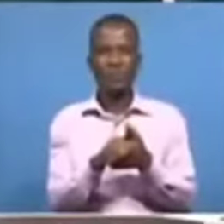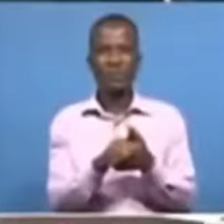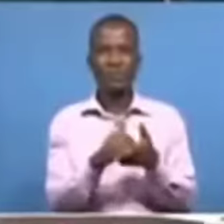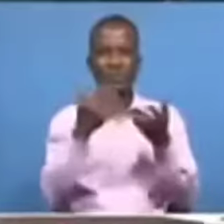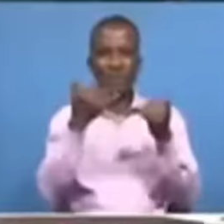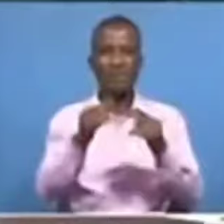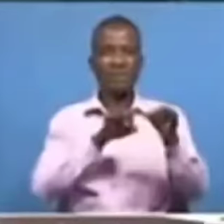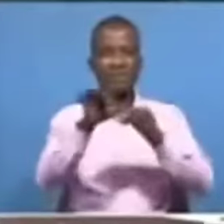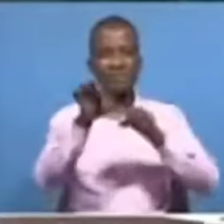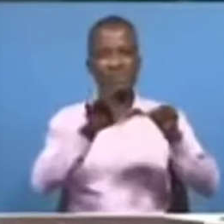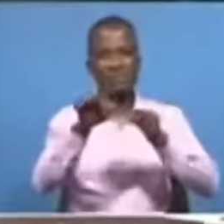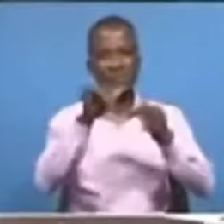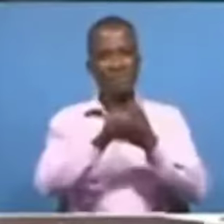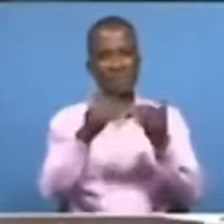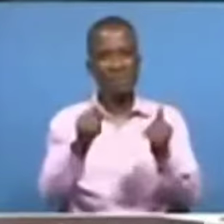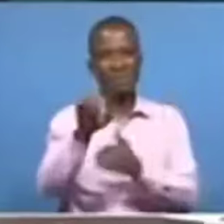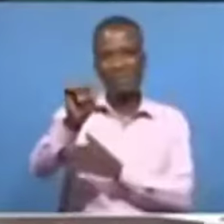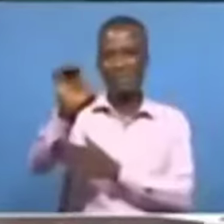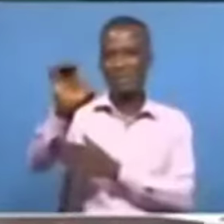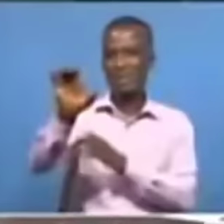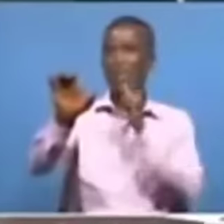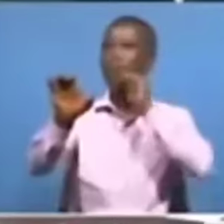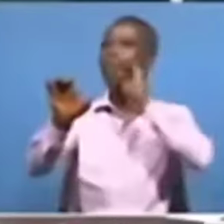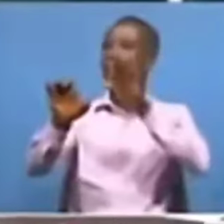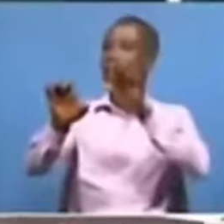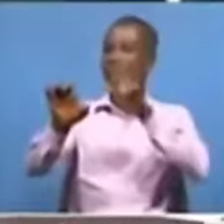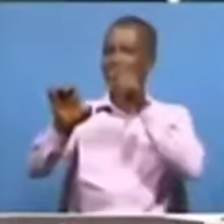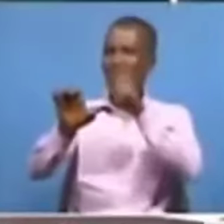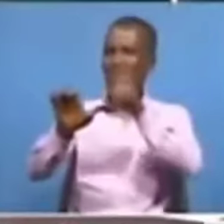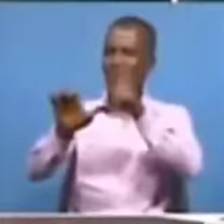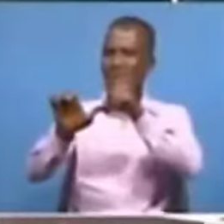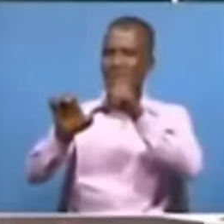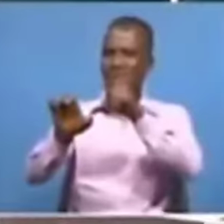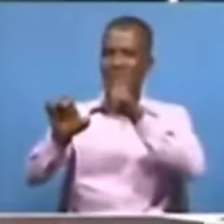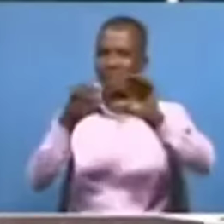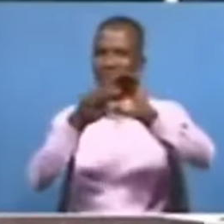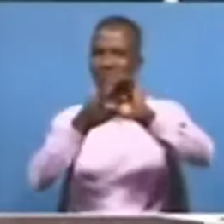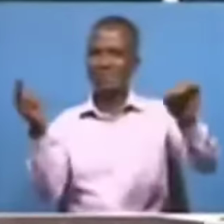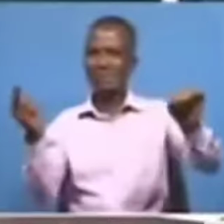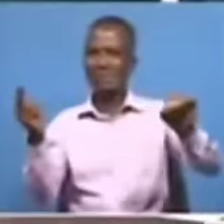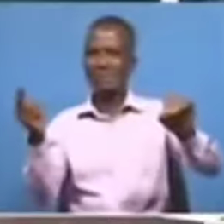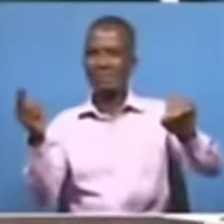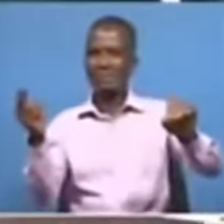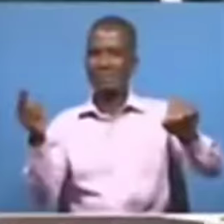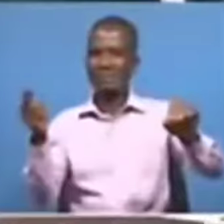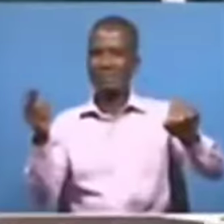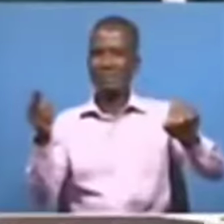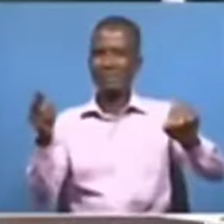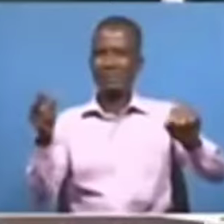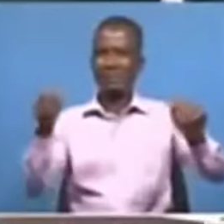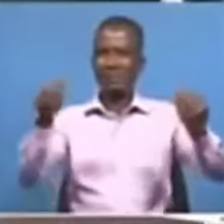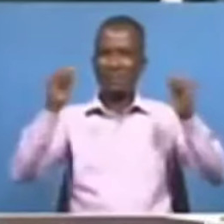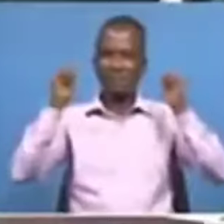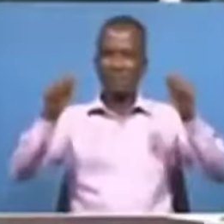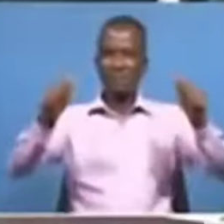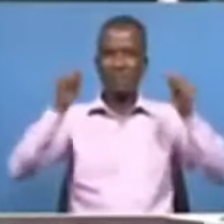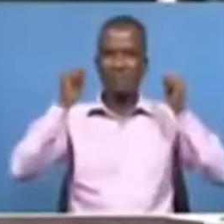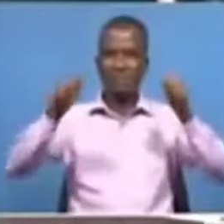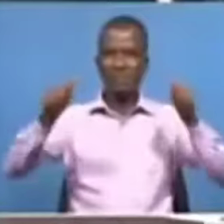we have explained that. We are saying that Jean Mensah, through her depositions in at least 2 affidavits before the